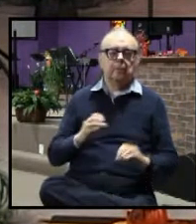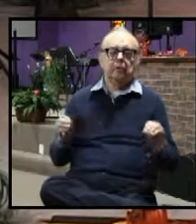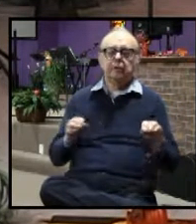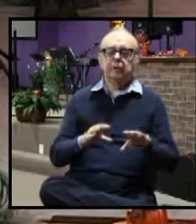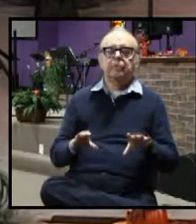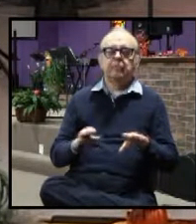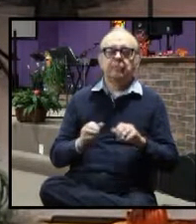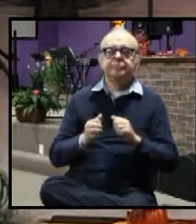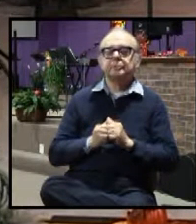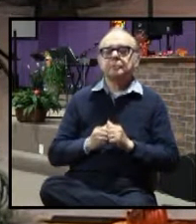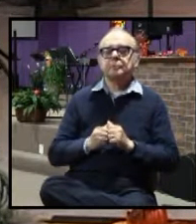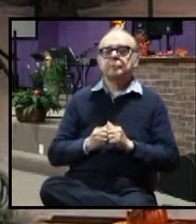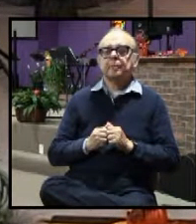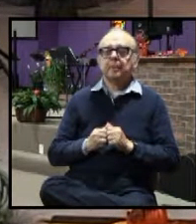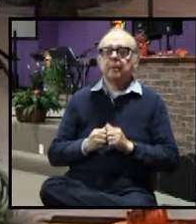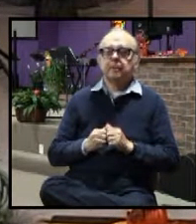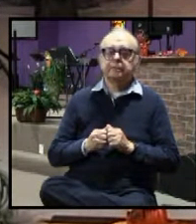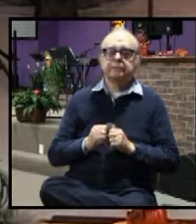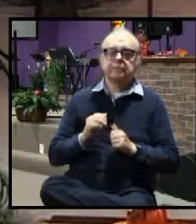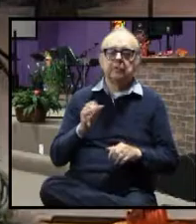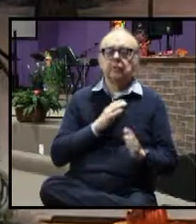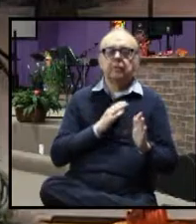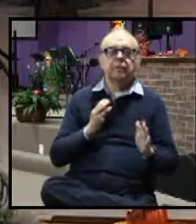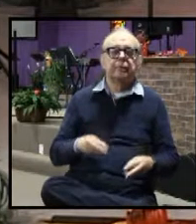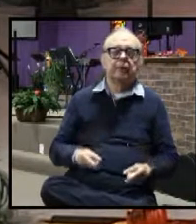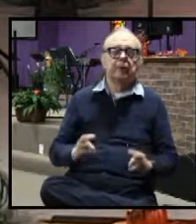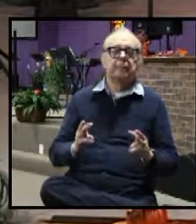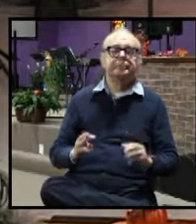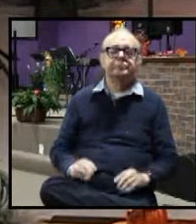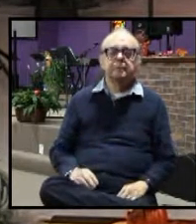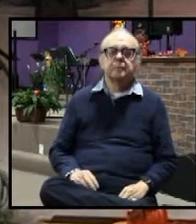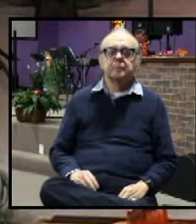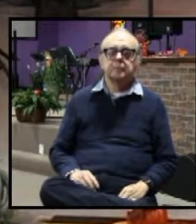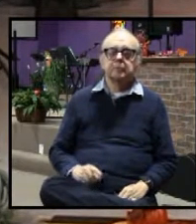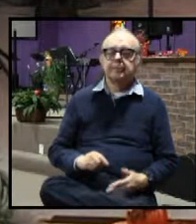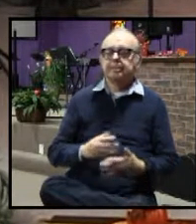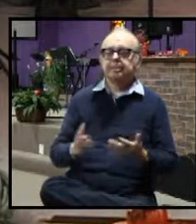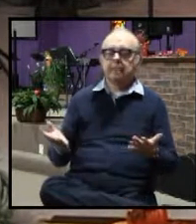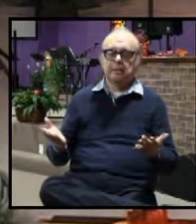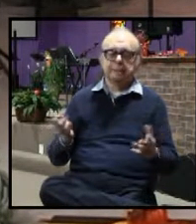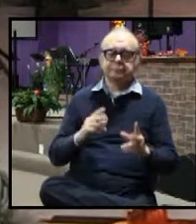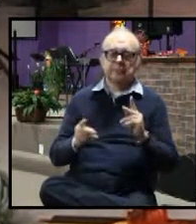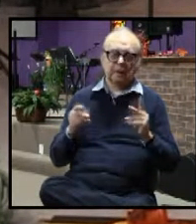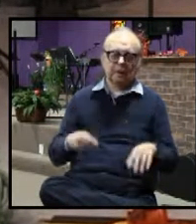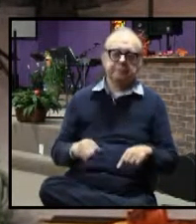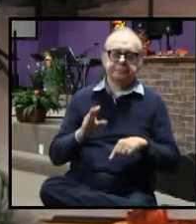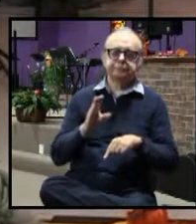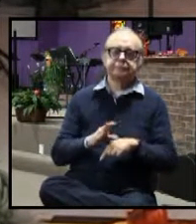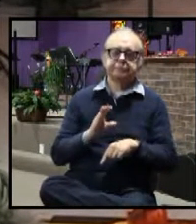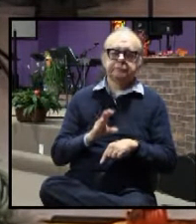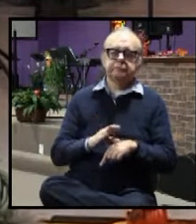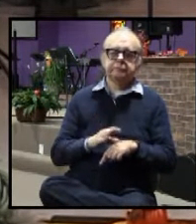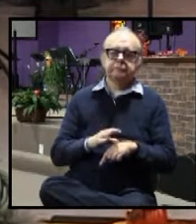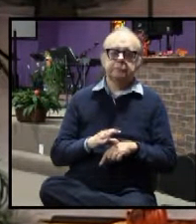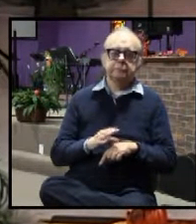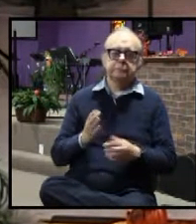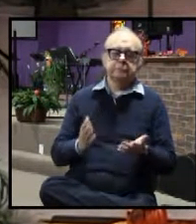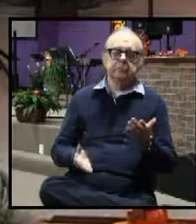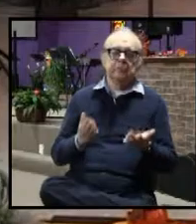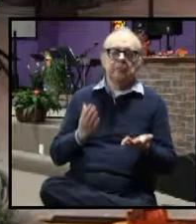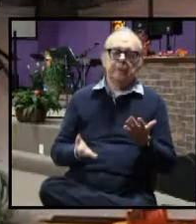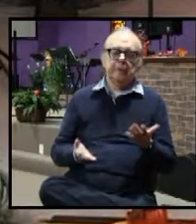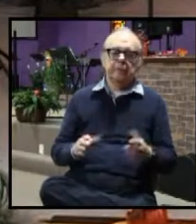This has nothing to do with your Christianity. There are some of you in this congregation probably that